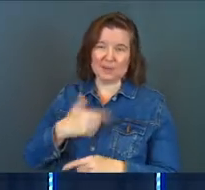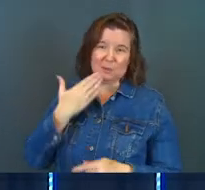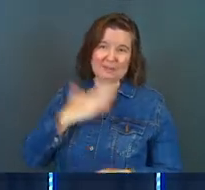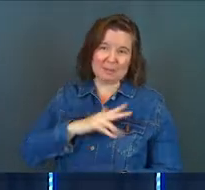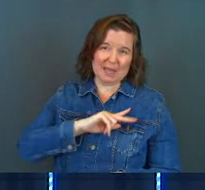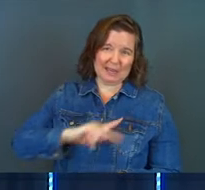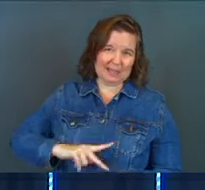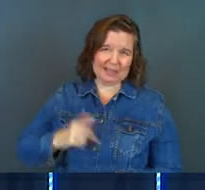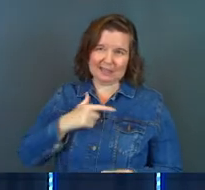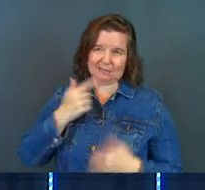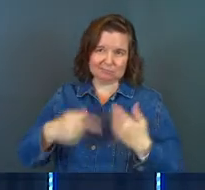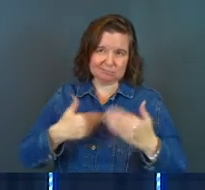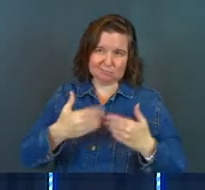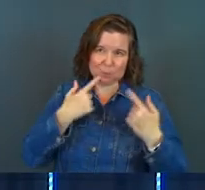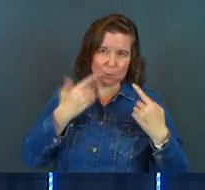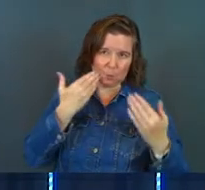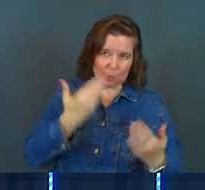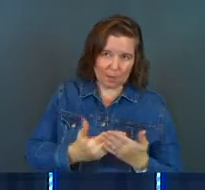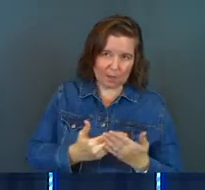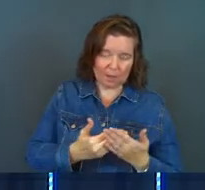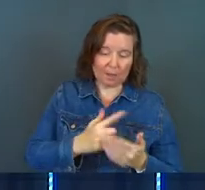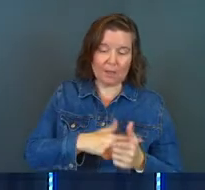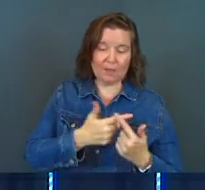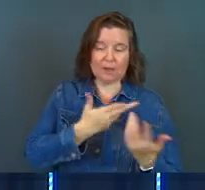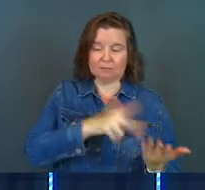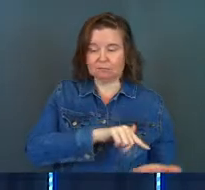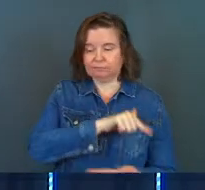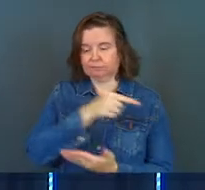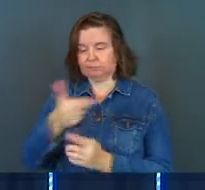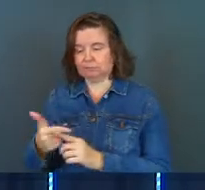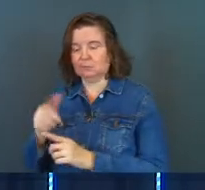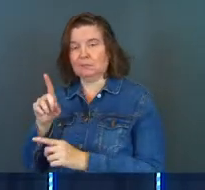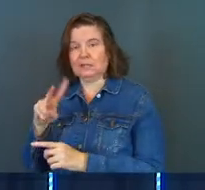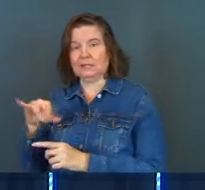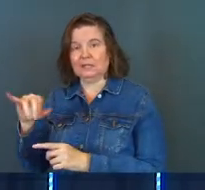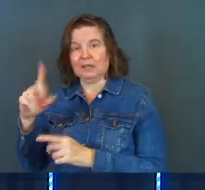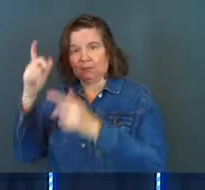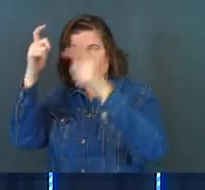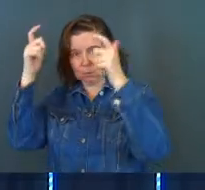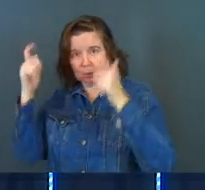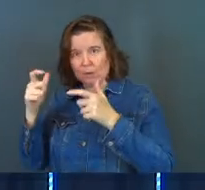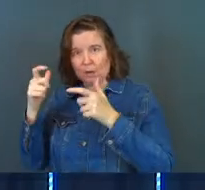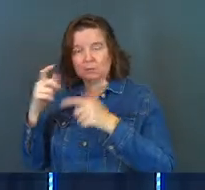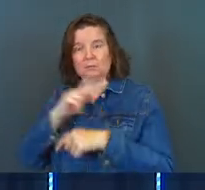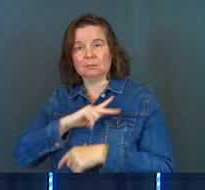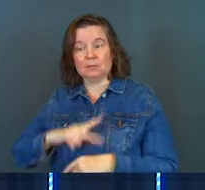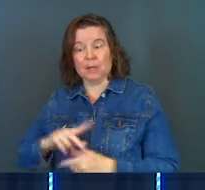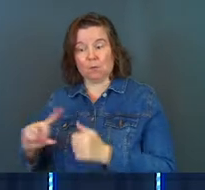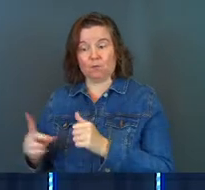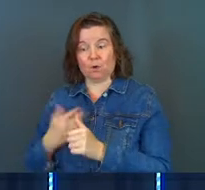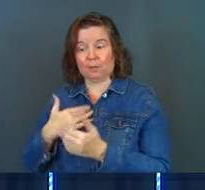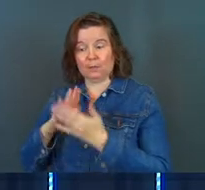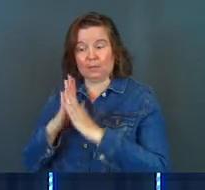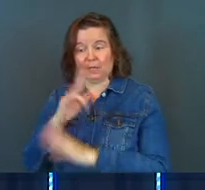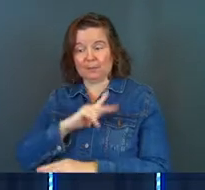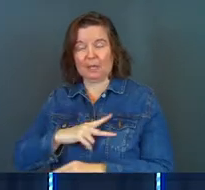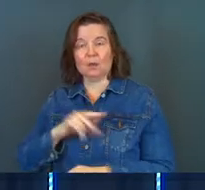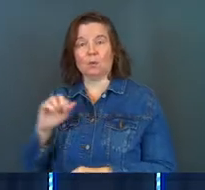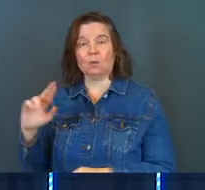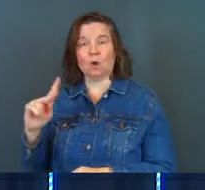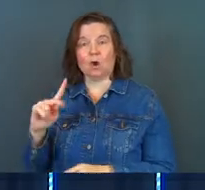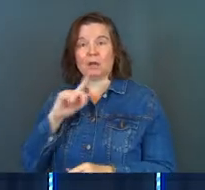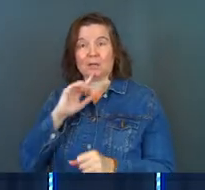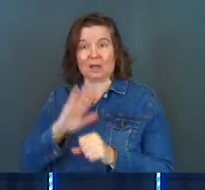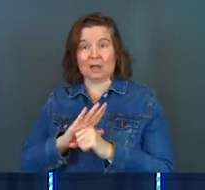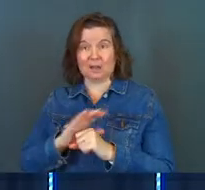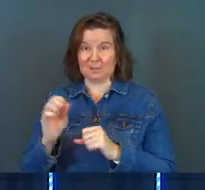bad king, and things did not go well, and David was crowned king. And one of the first things that he did when he became king is the Ark of the Covenant,